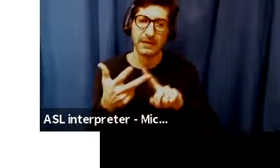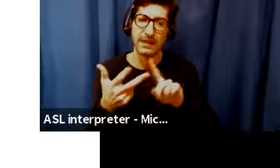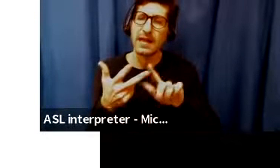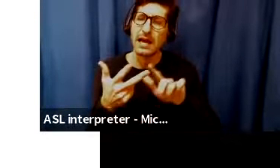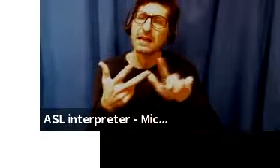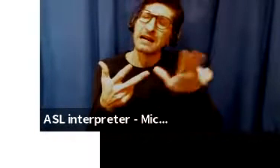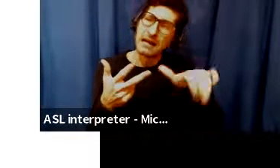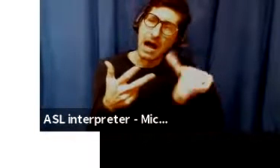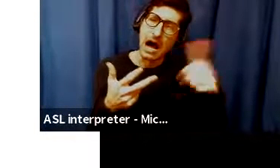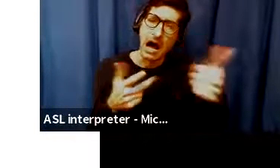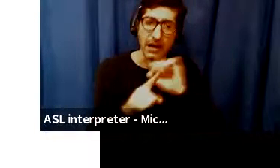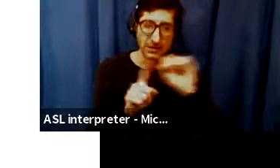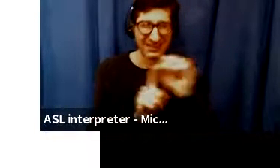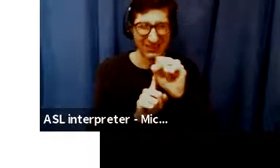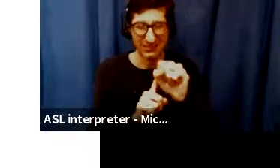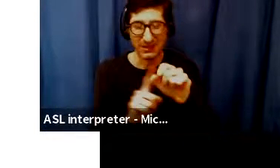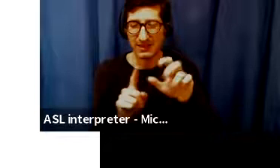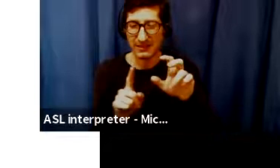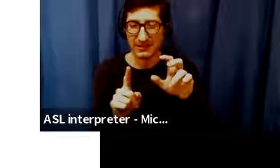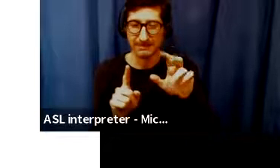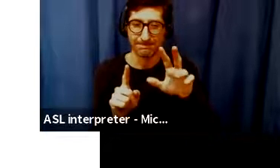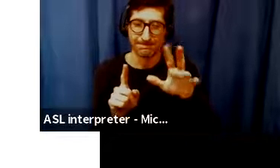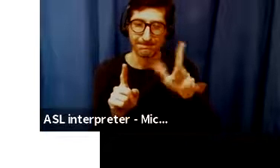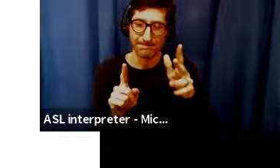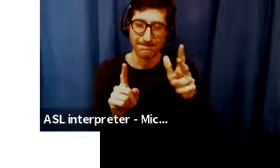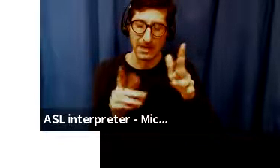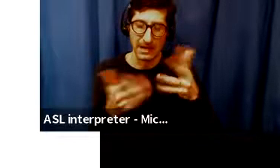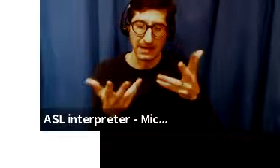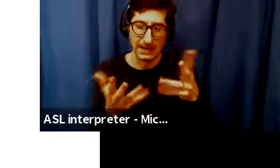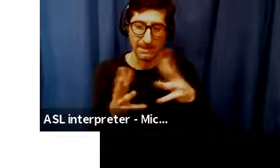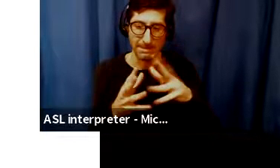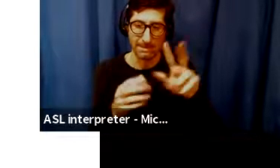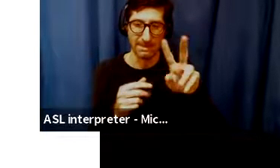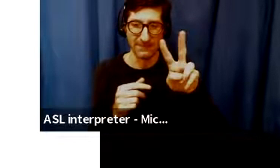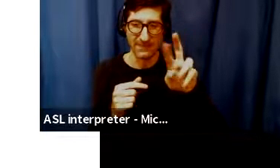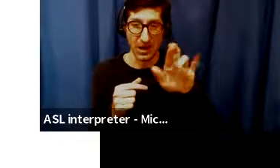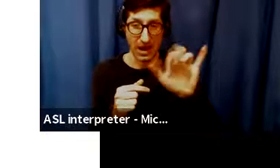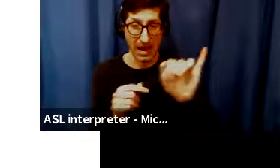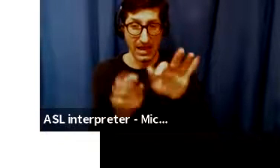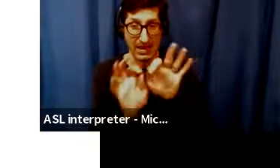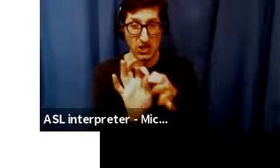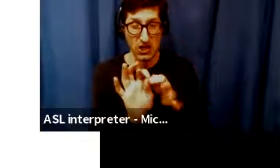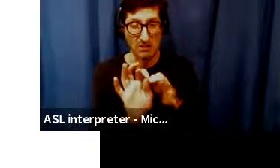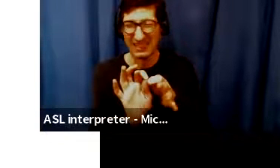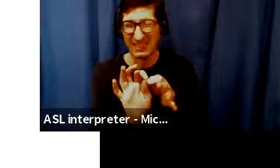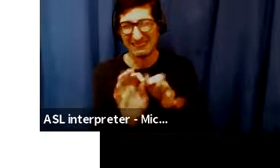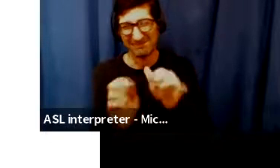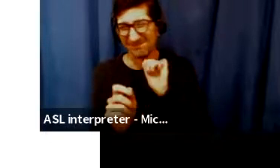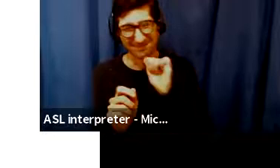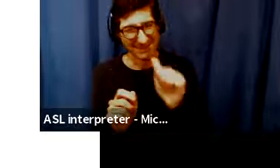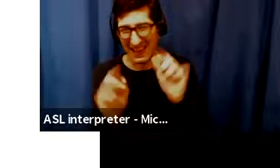certainly many situations in which the video remote interpreting would not be